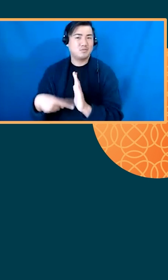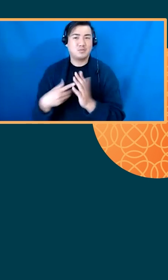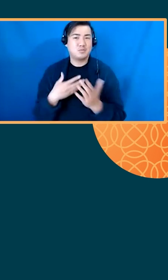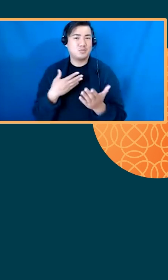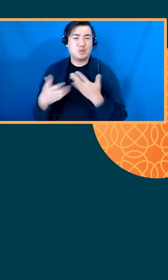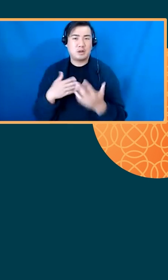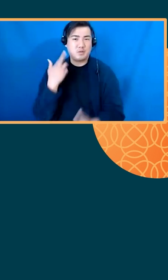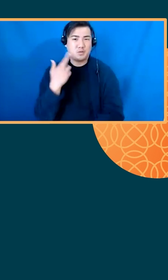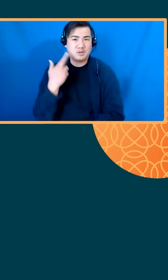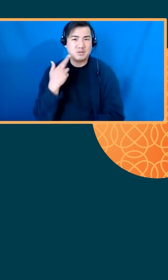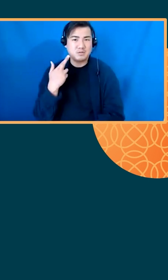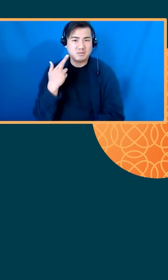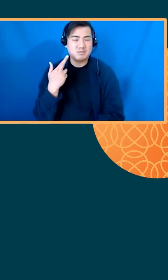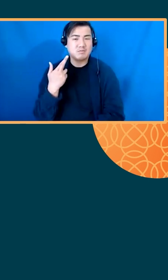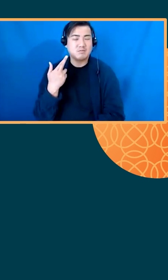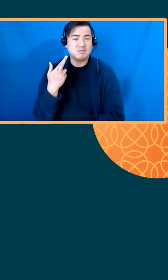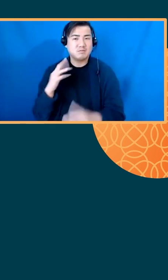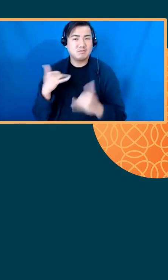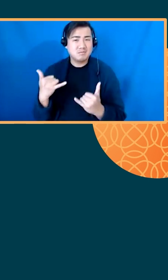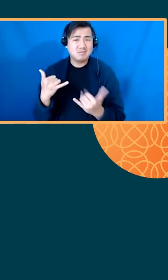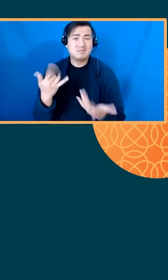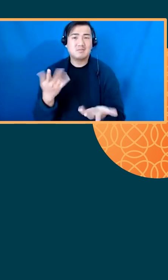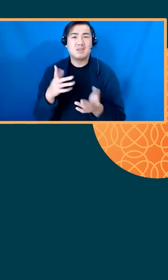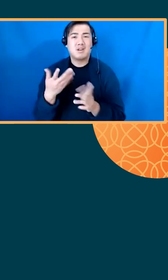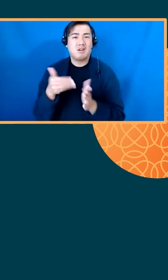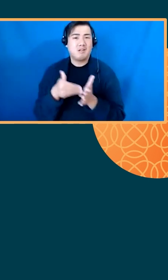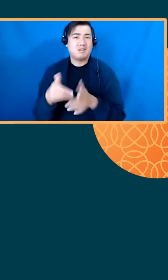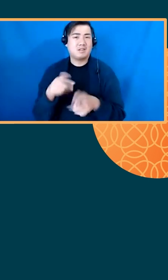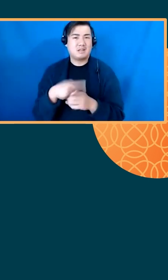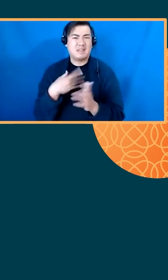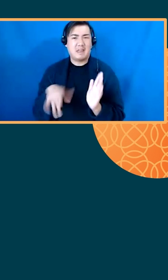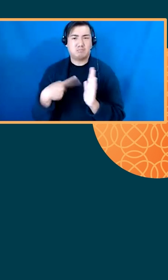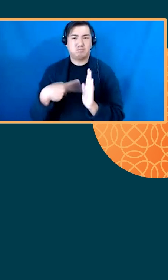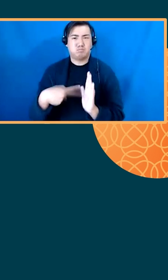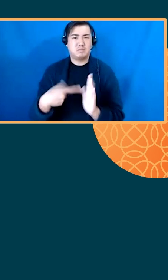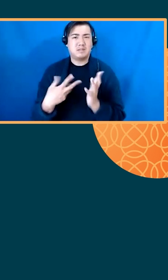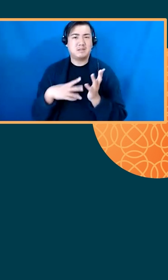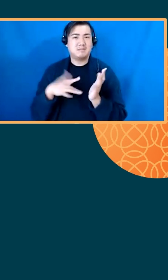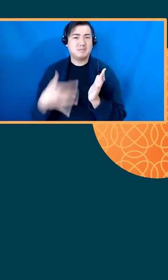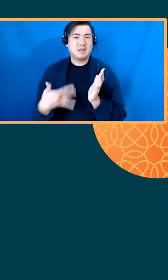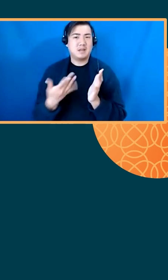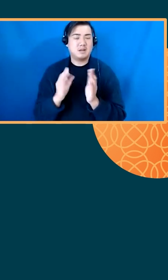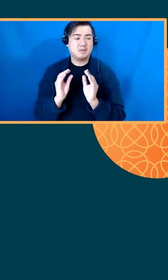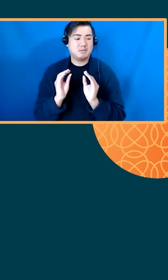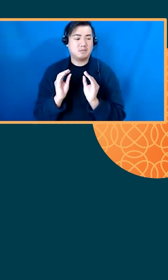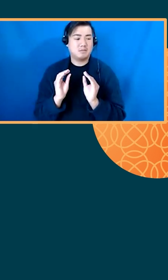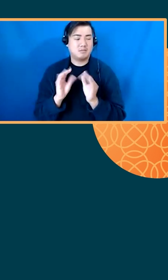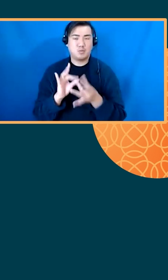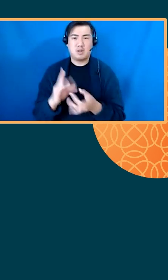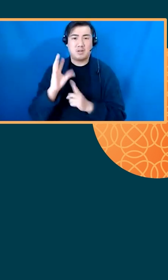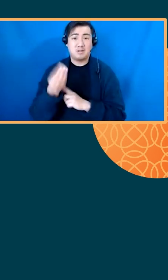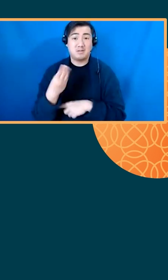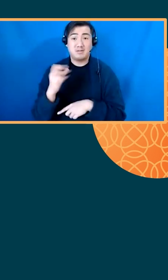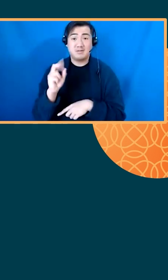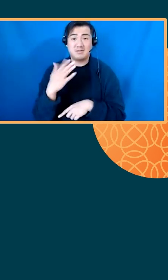huh? Because probably it's a little bit cultural too for many of us, Asian or not. Hey, thank you,